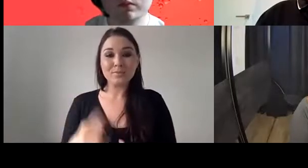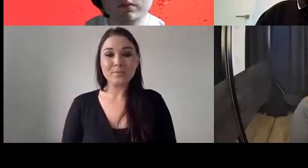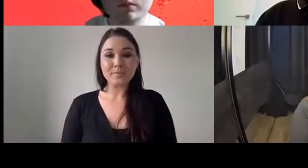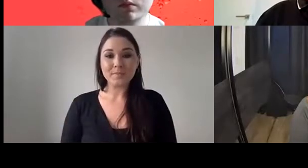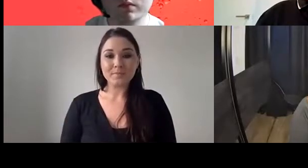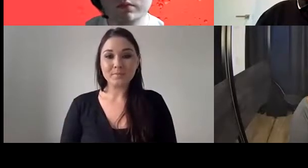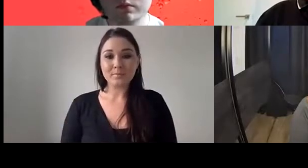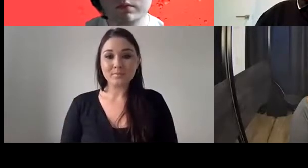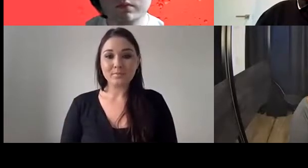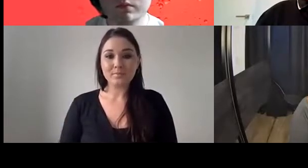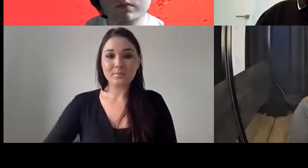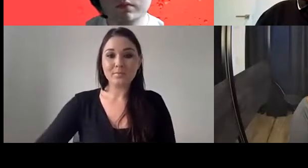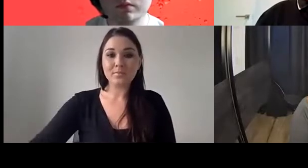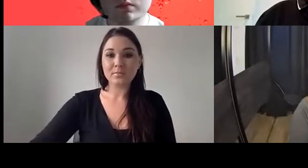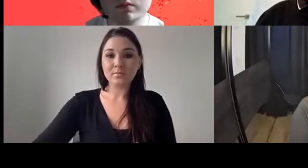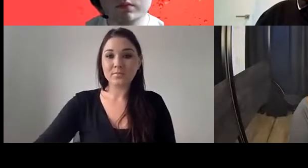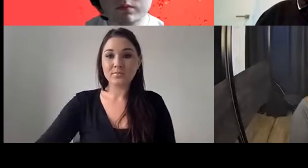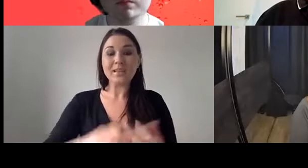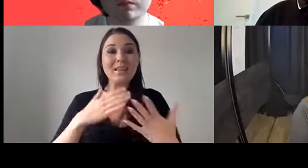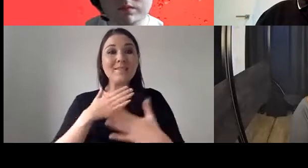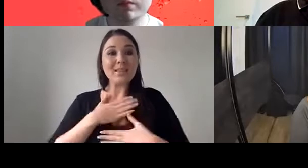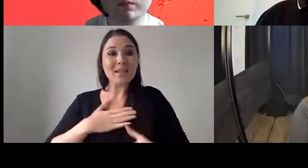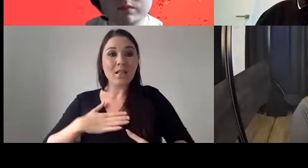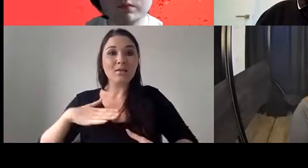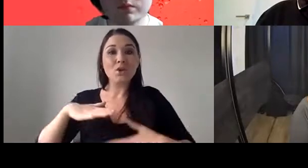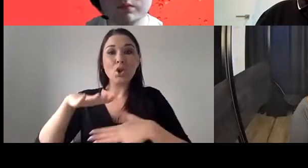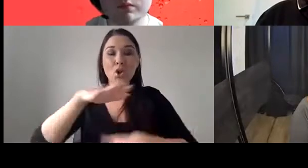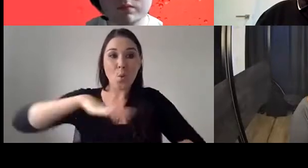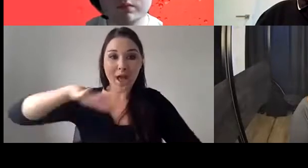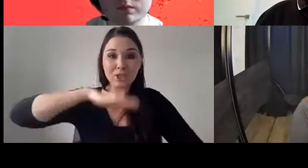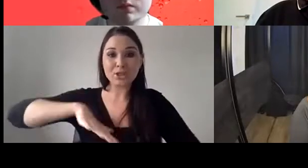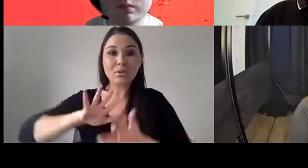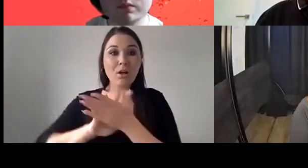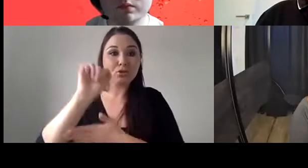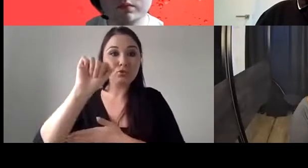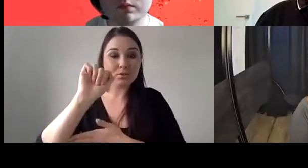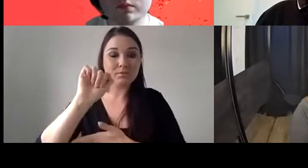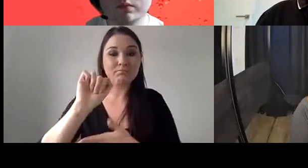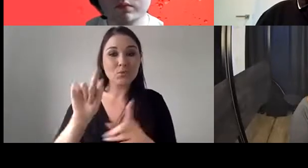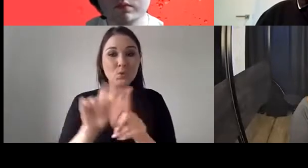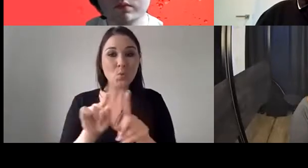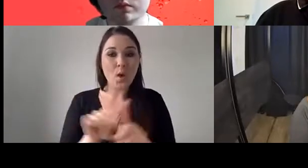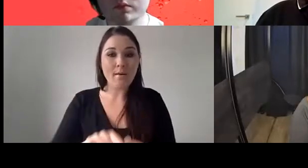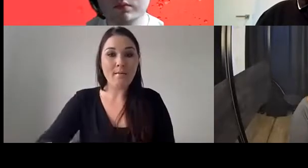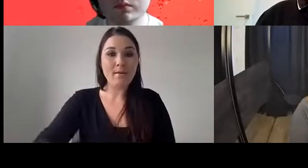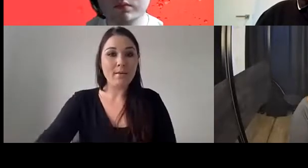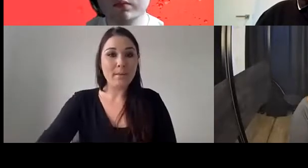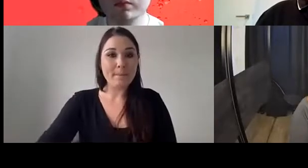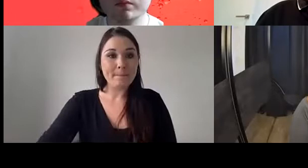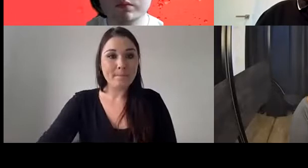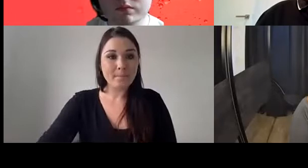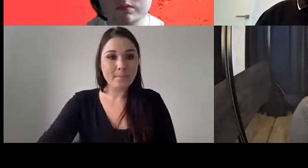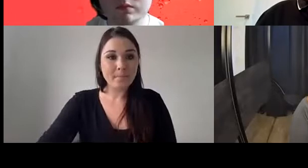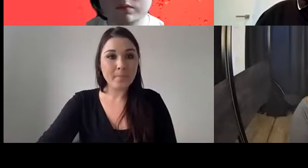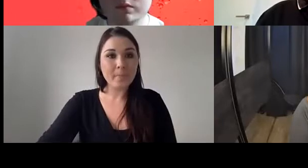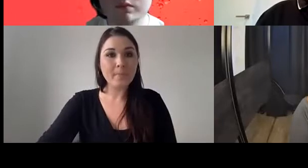would be physical location, and then there's cultural aspects as well. You know, Steve there talked about